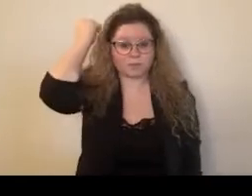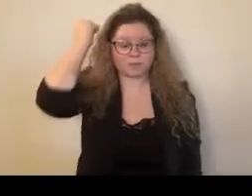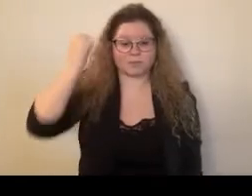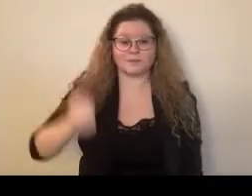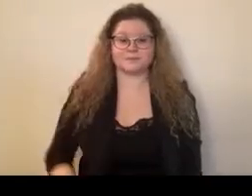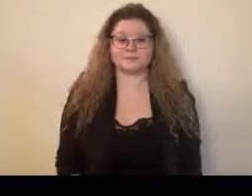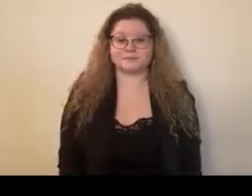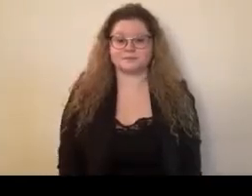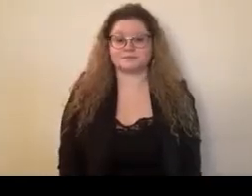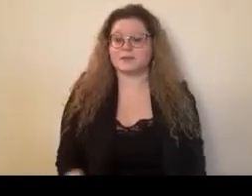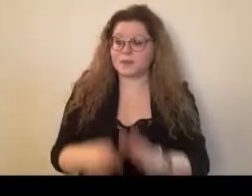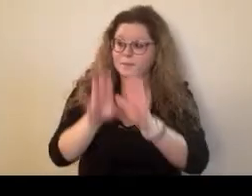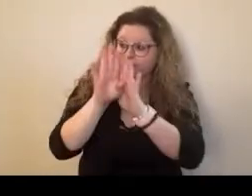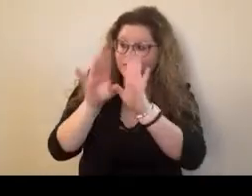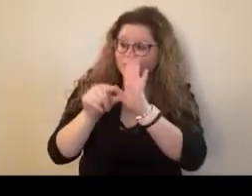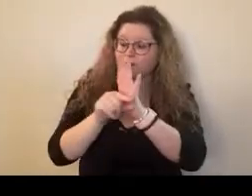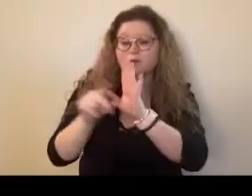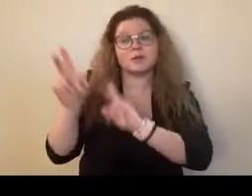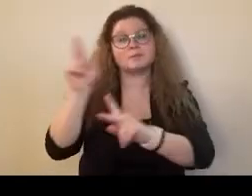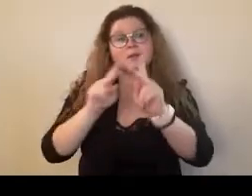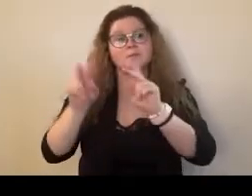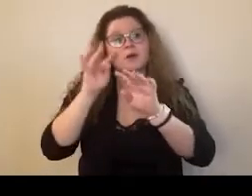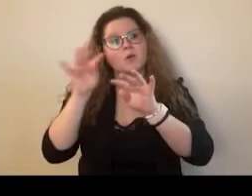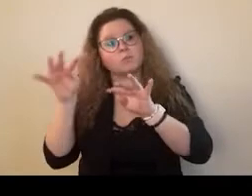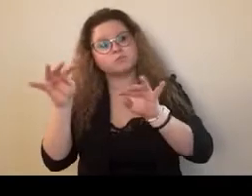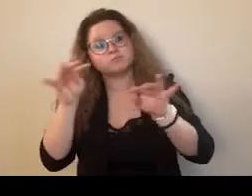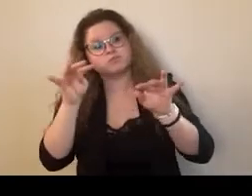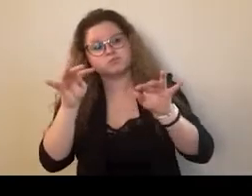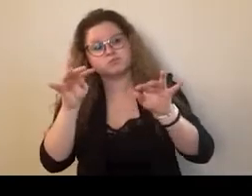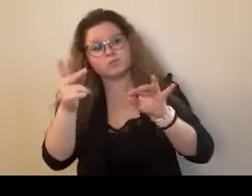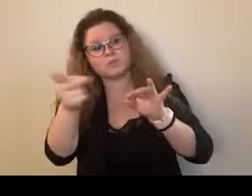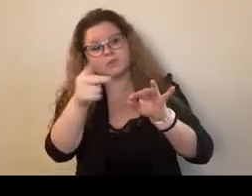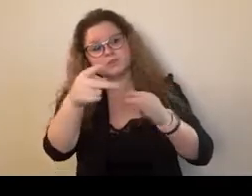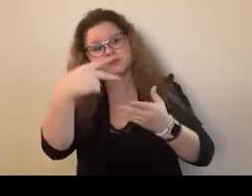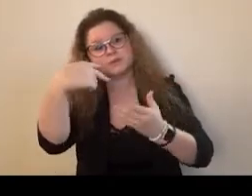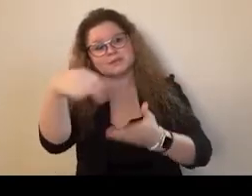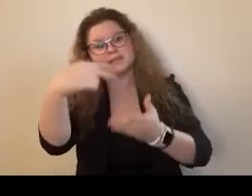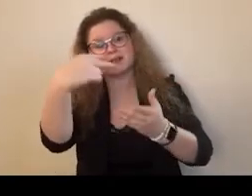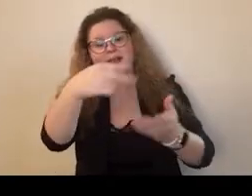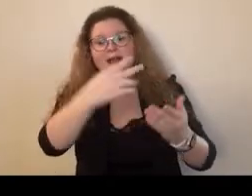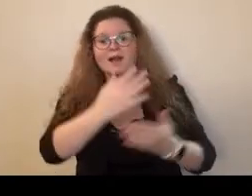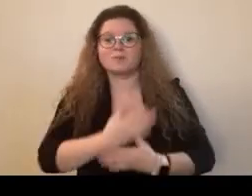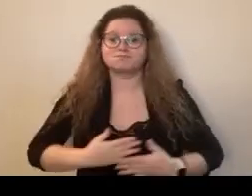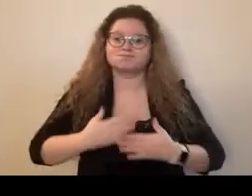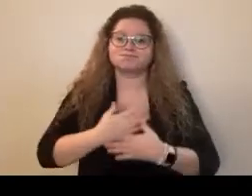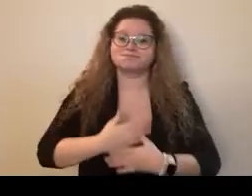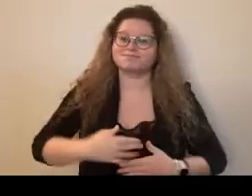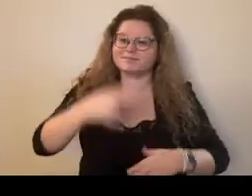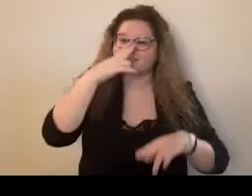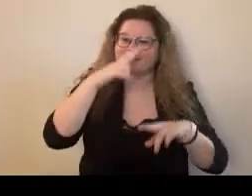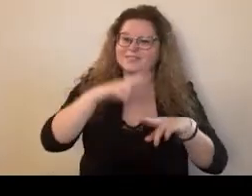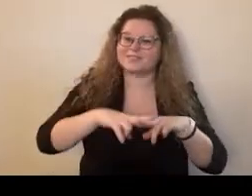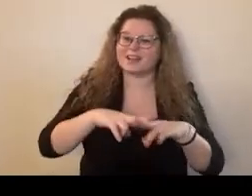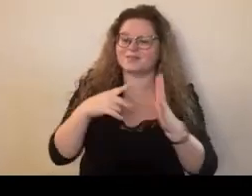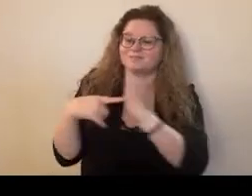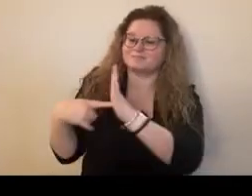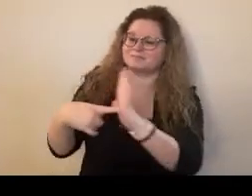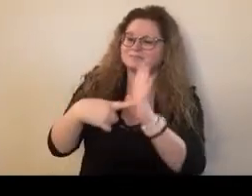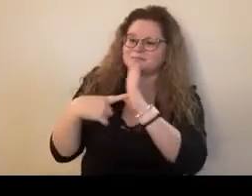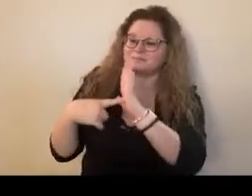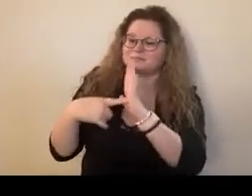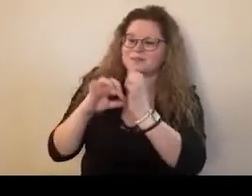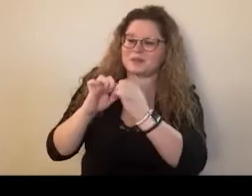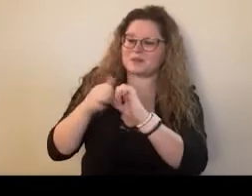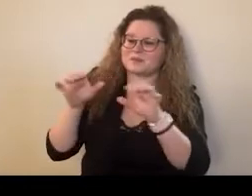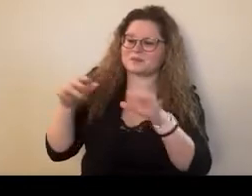group are watching on as the two glide across the floor, enjoying demonstrating their skills to everyone